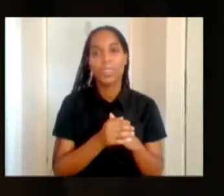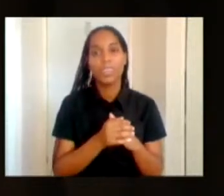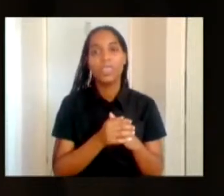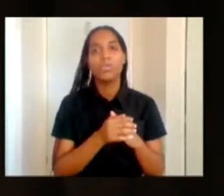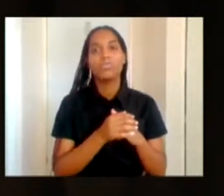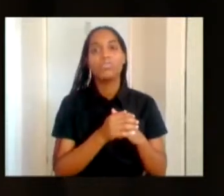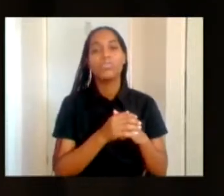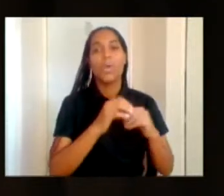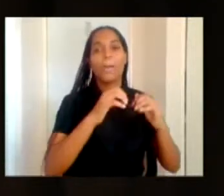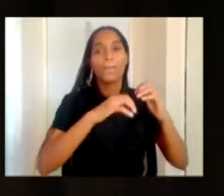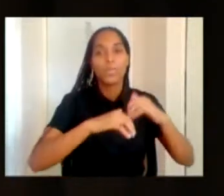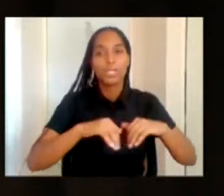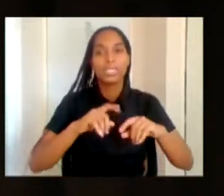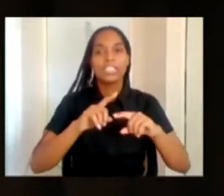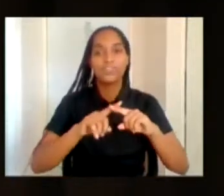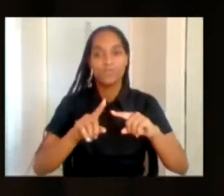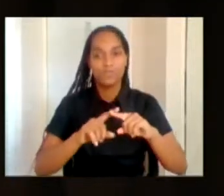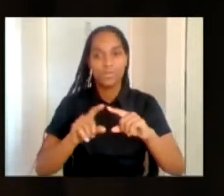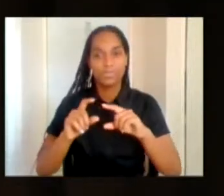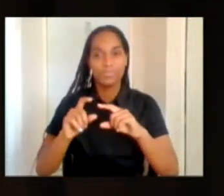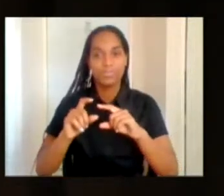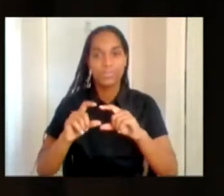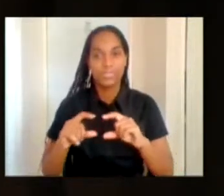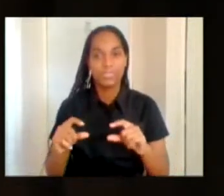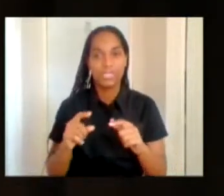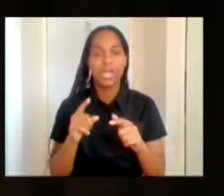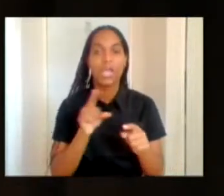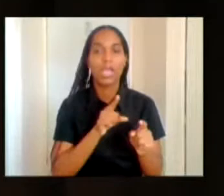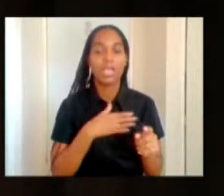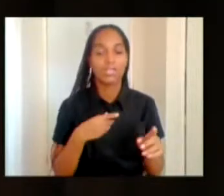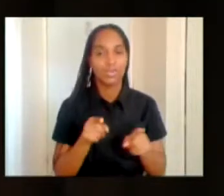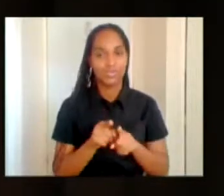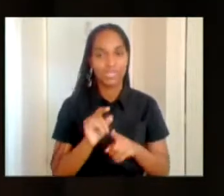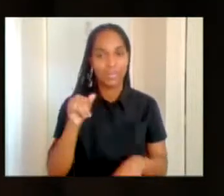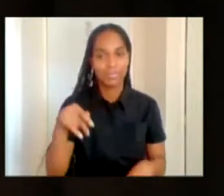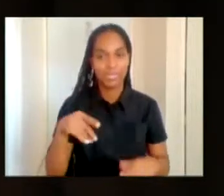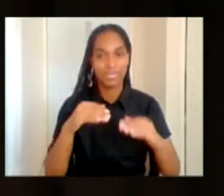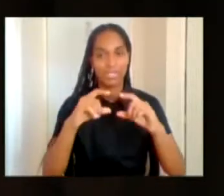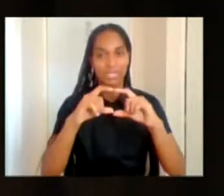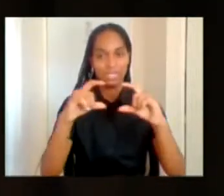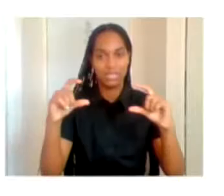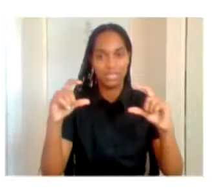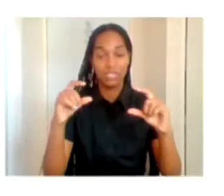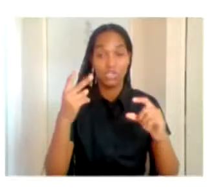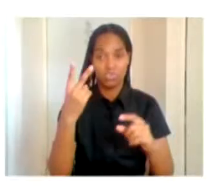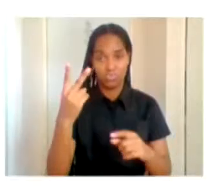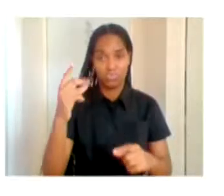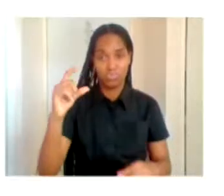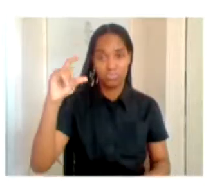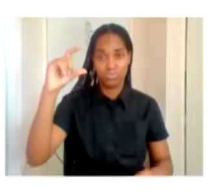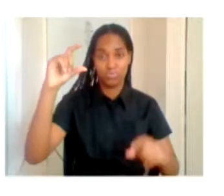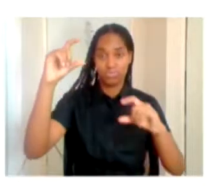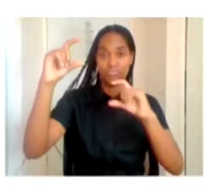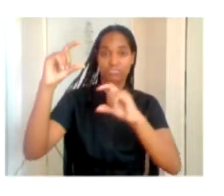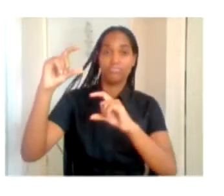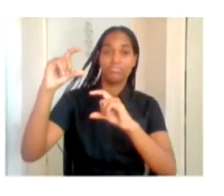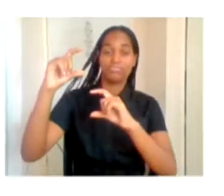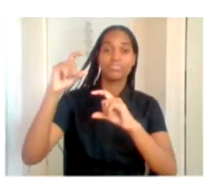multiple pieces, and then, IP layer. So kind of these two layers, has been developed by,